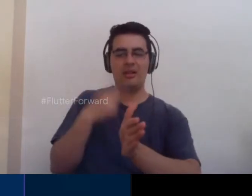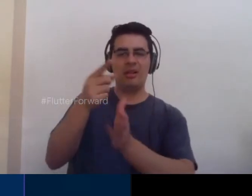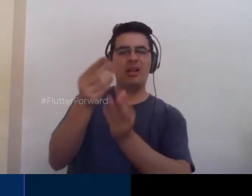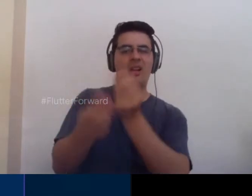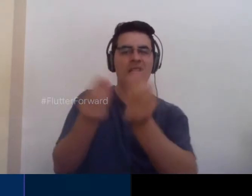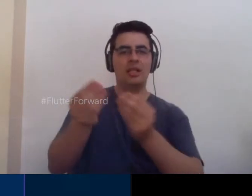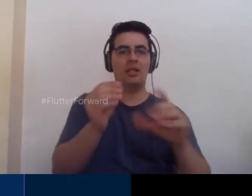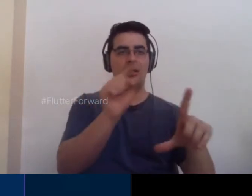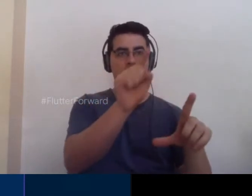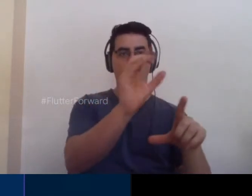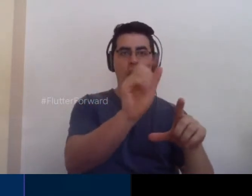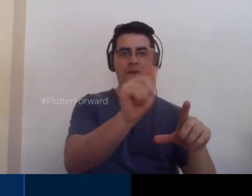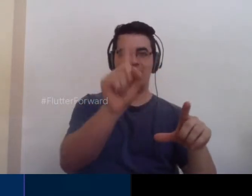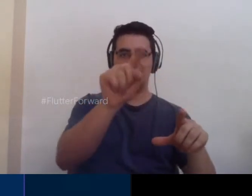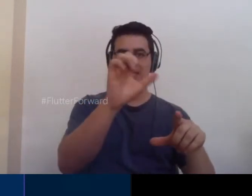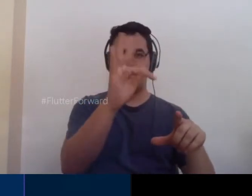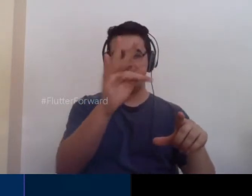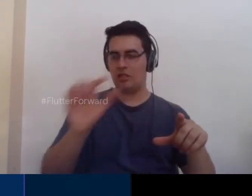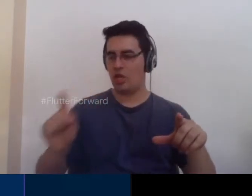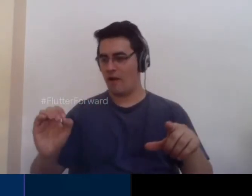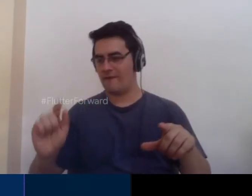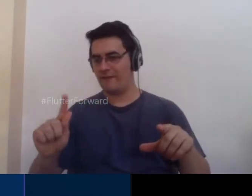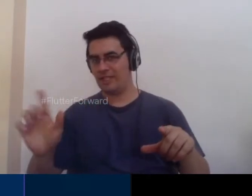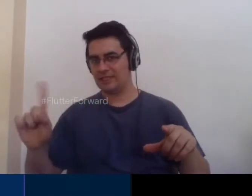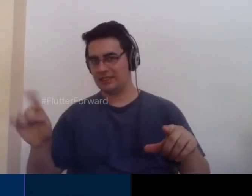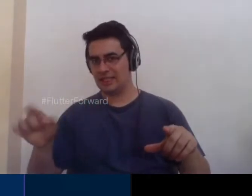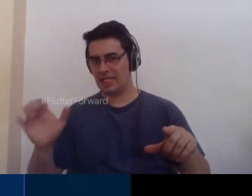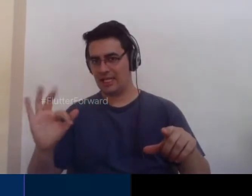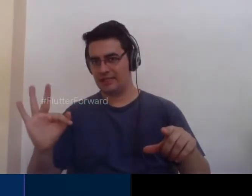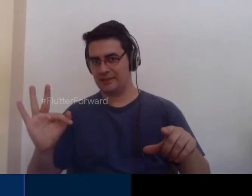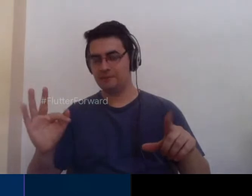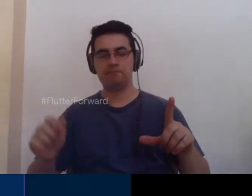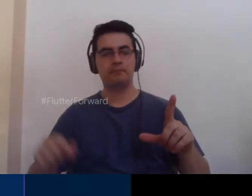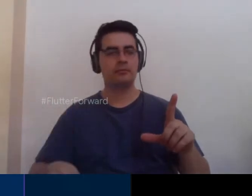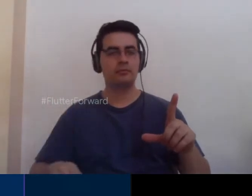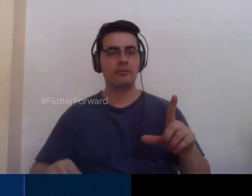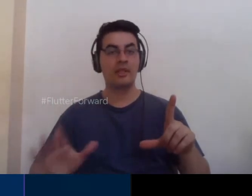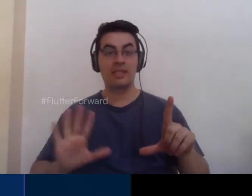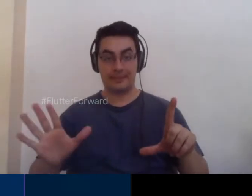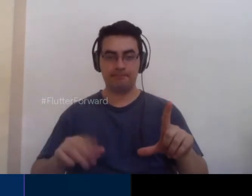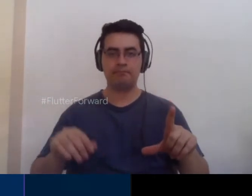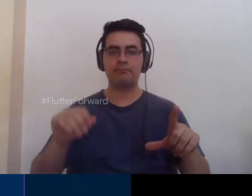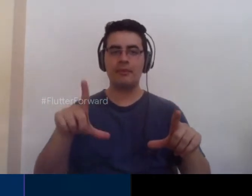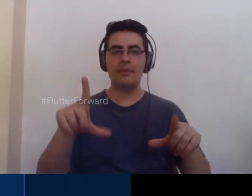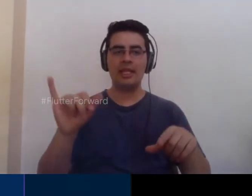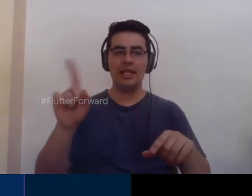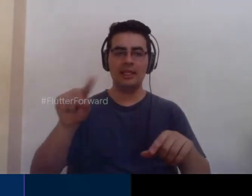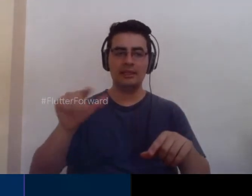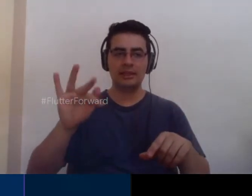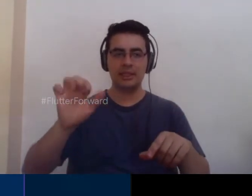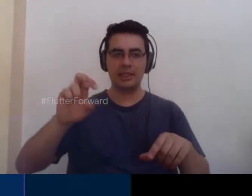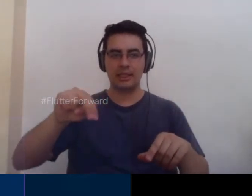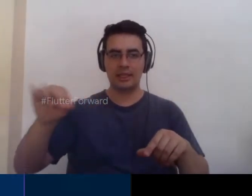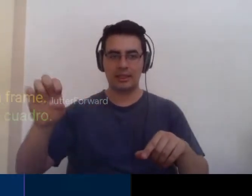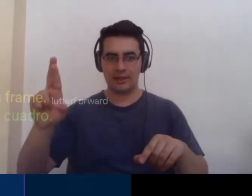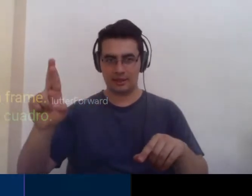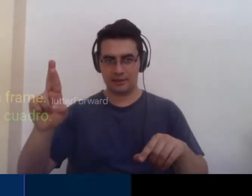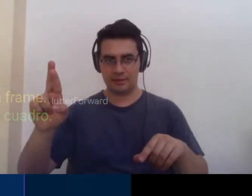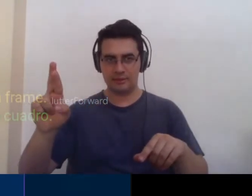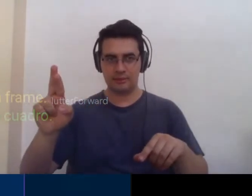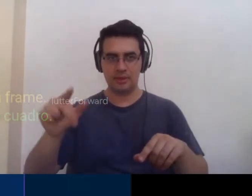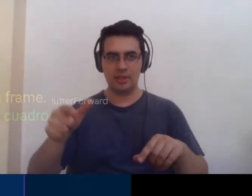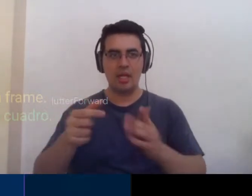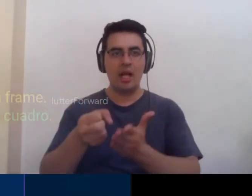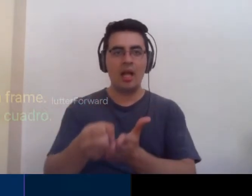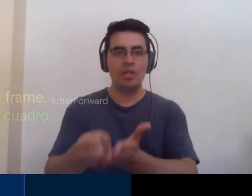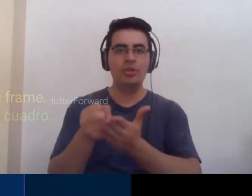Next, we add a listener. For every frame of the animation, the listener updates the dx and dy variables, which